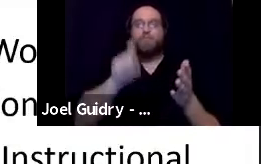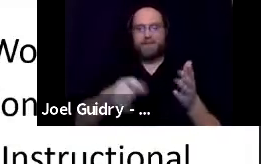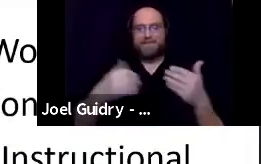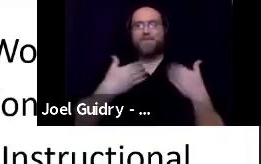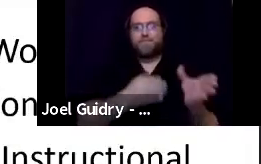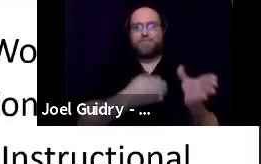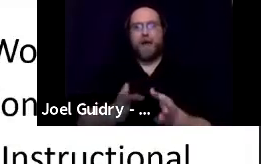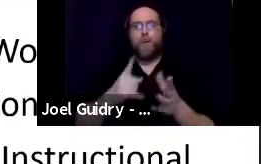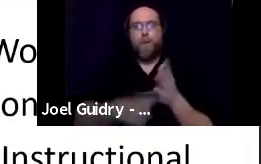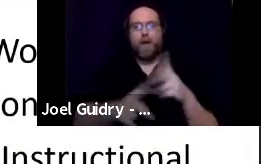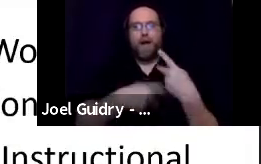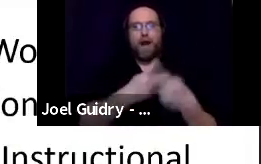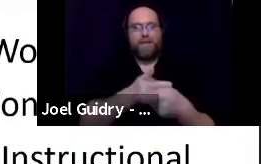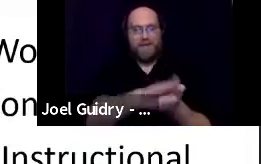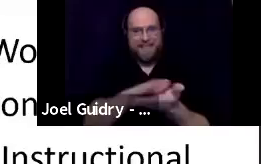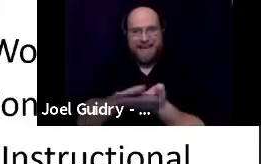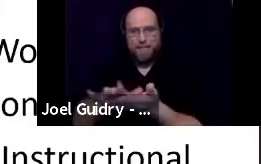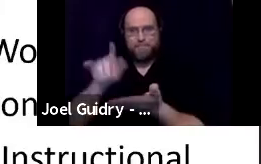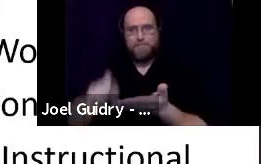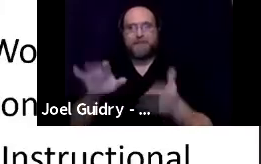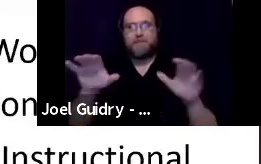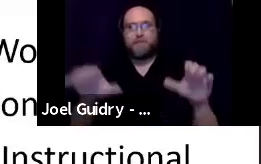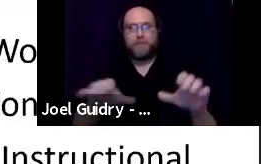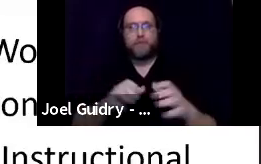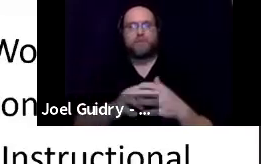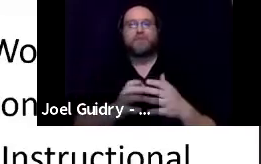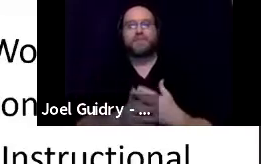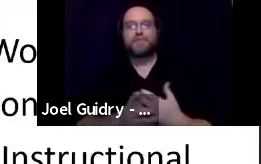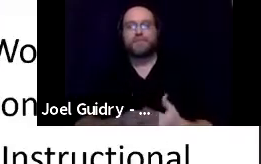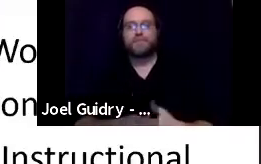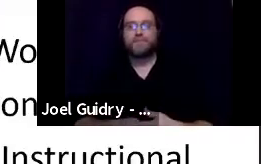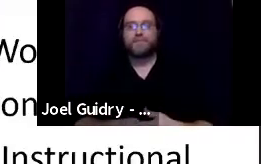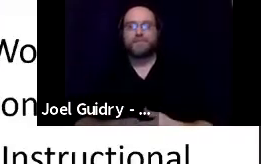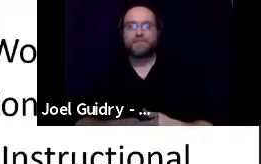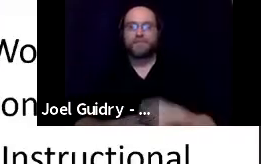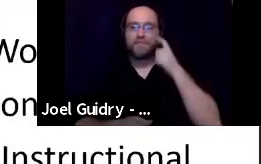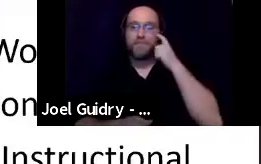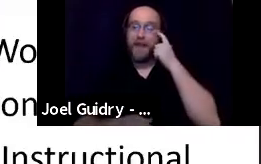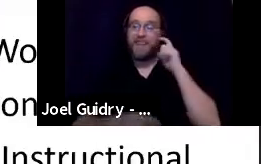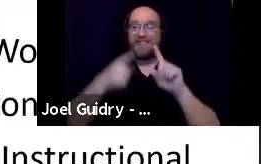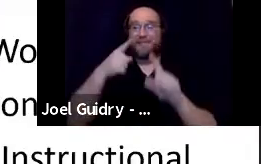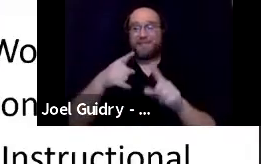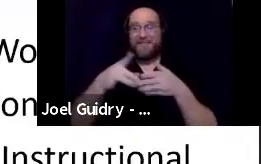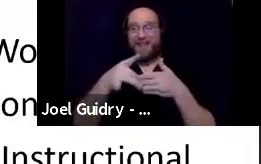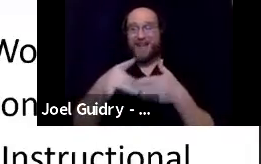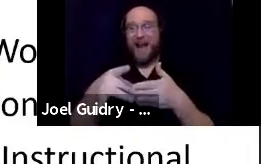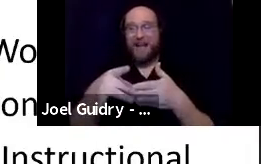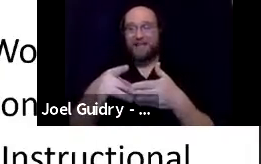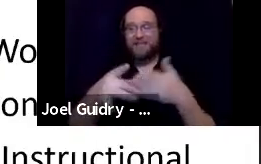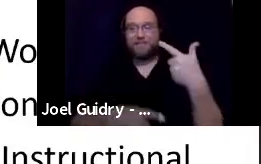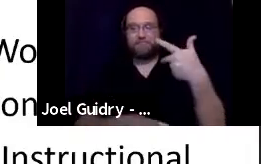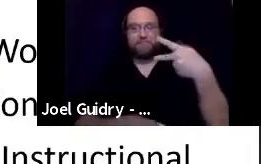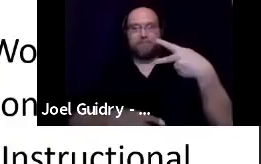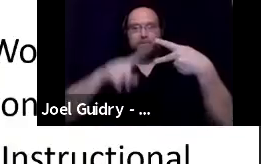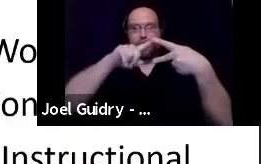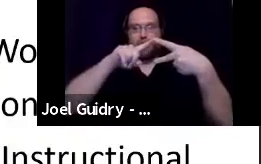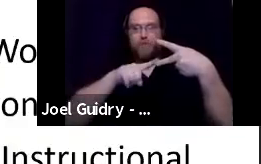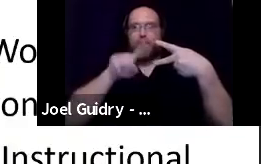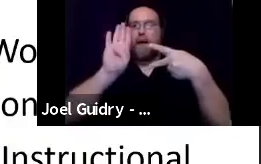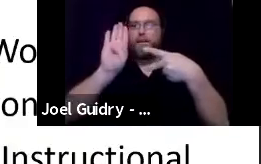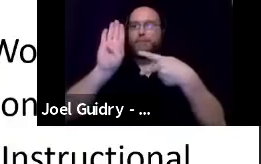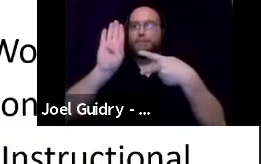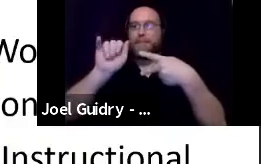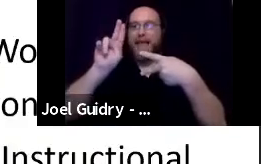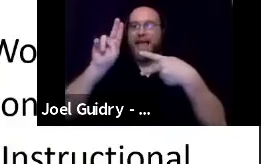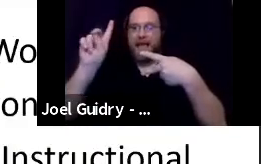The specific guidance also goes into two subject areas in particular, band and choir. For band,